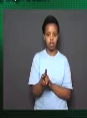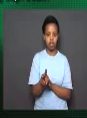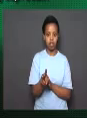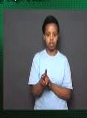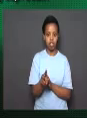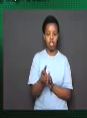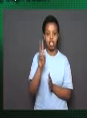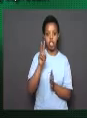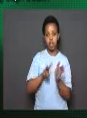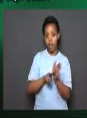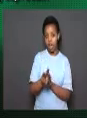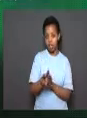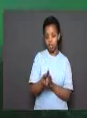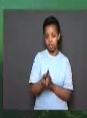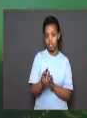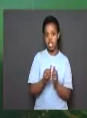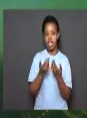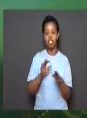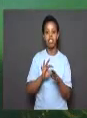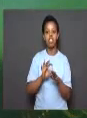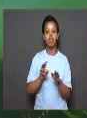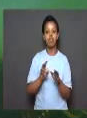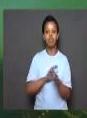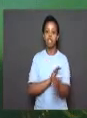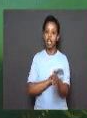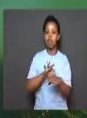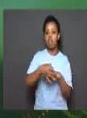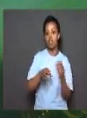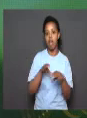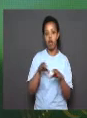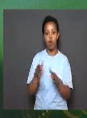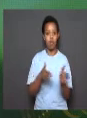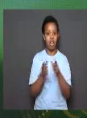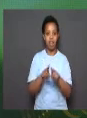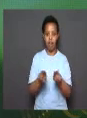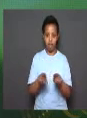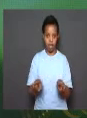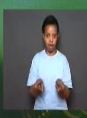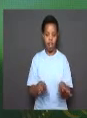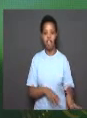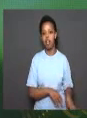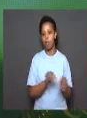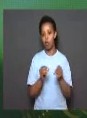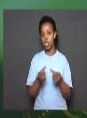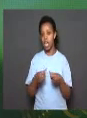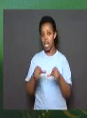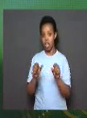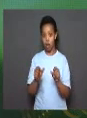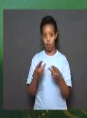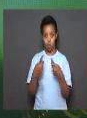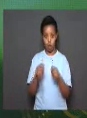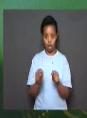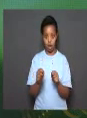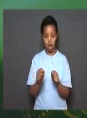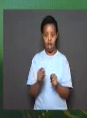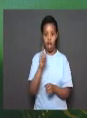they infect cells. Students, for our next activity, draw a